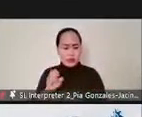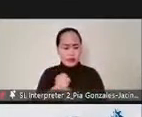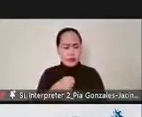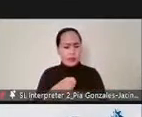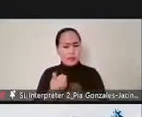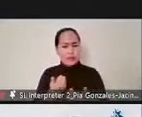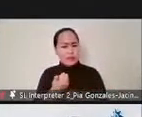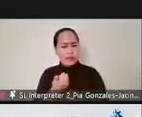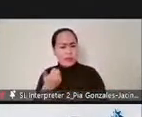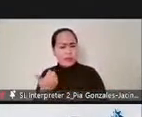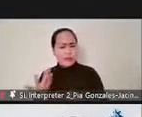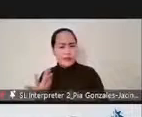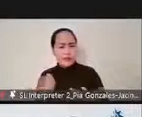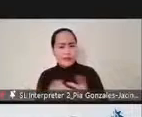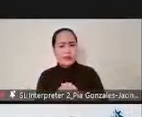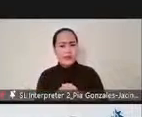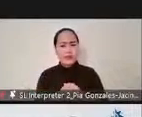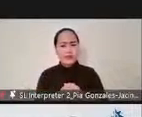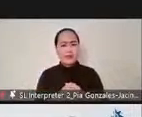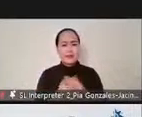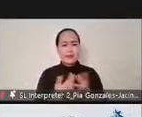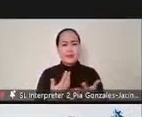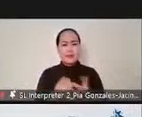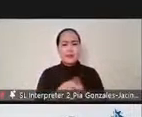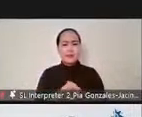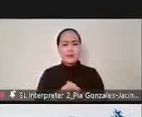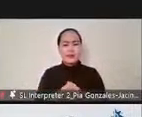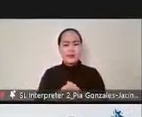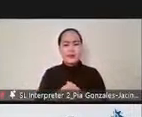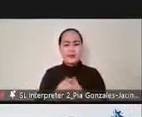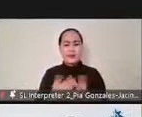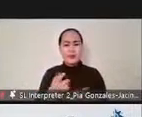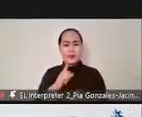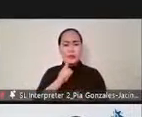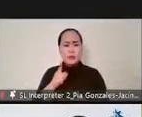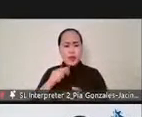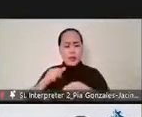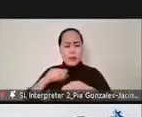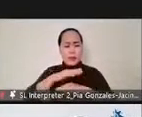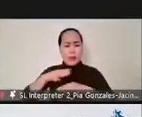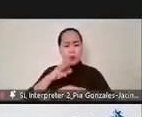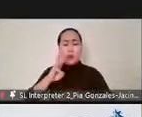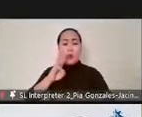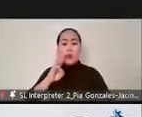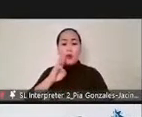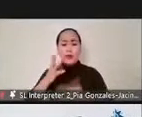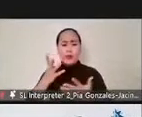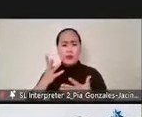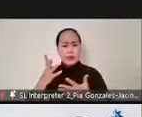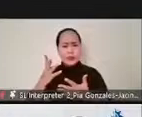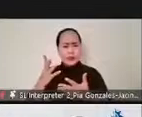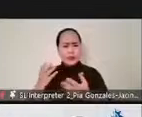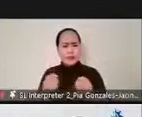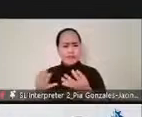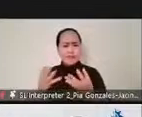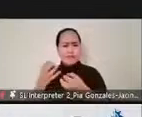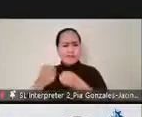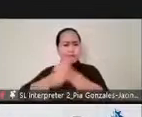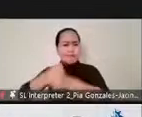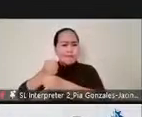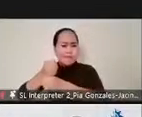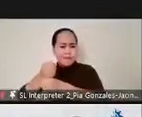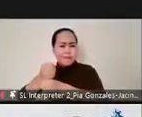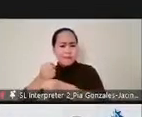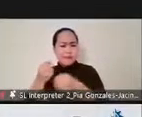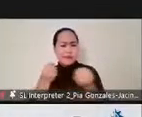then that cavern was actually above water for many, many years. Of course, now it's below water. So there are